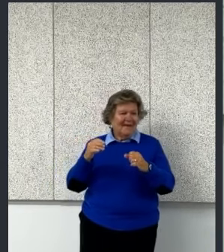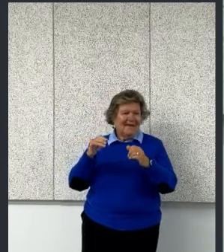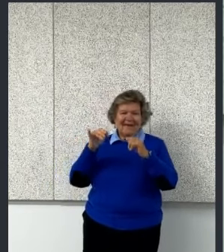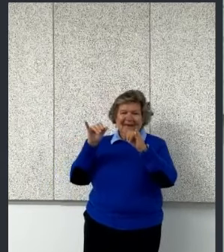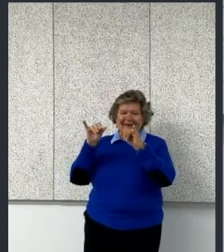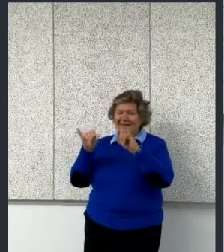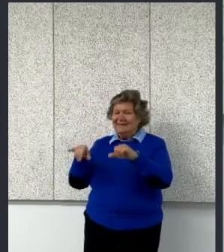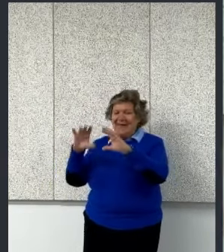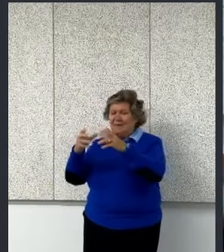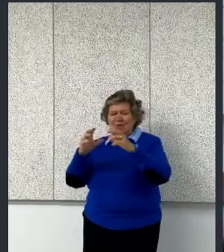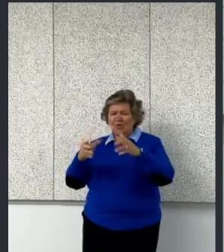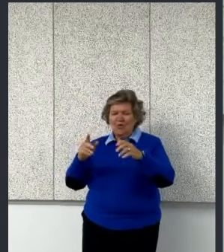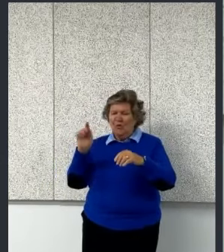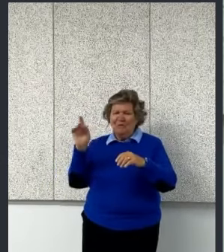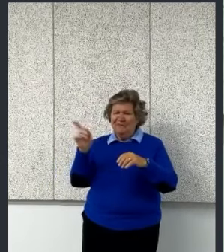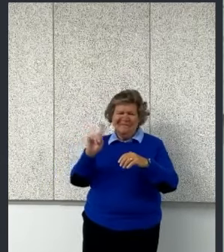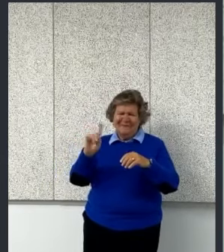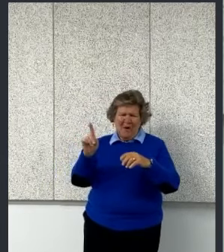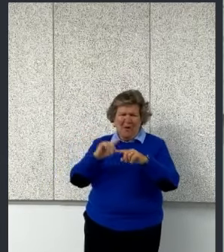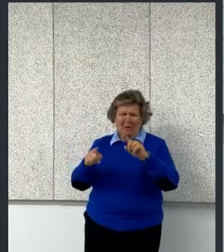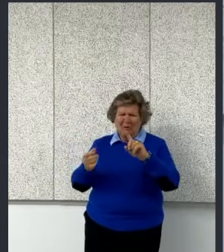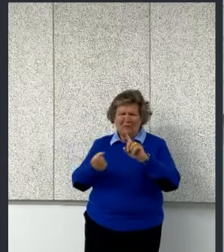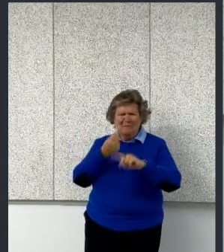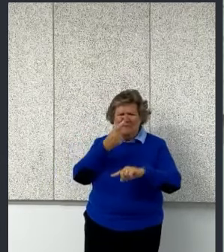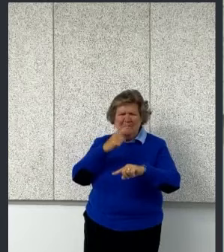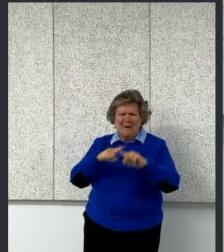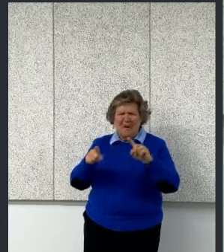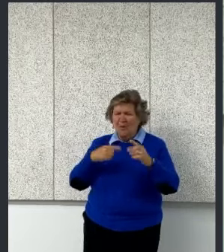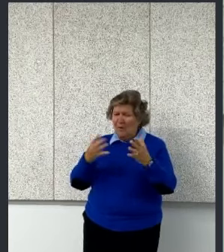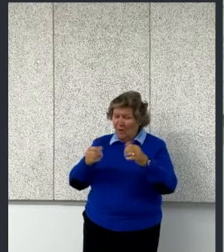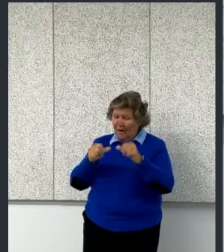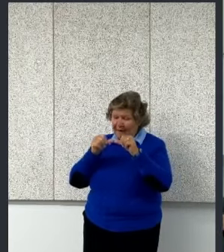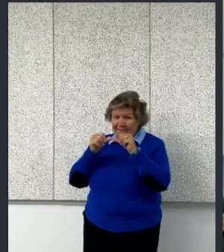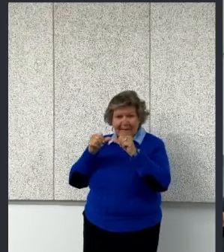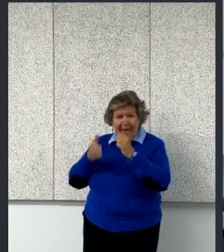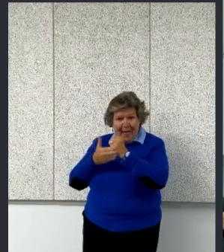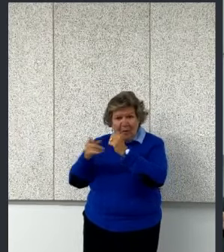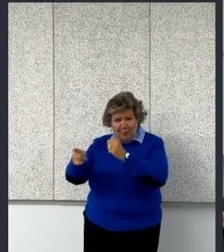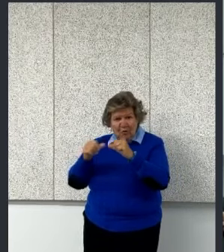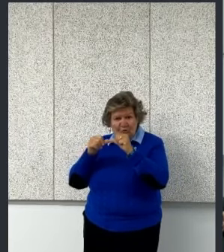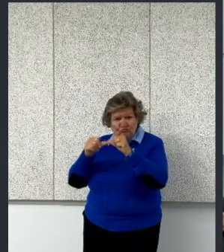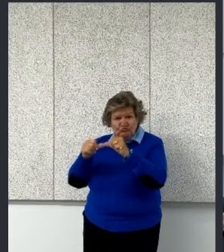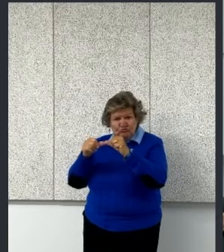know, we sustain, but we also, you know, grow. And